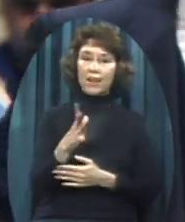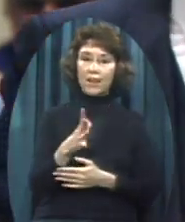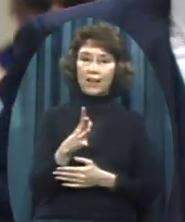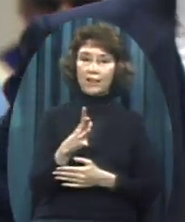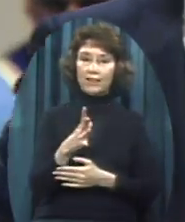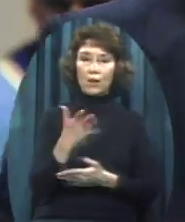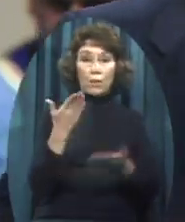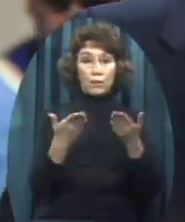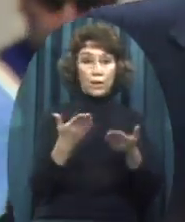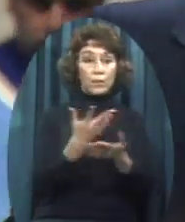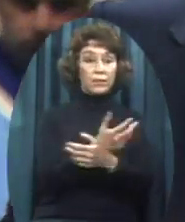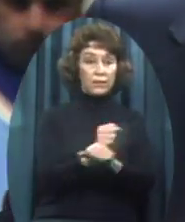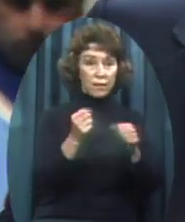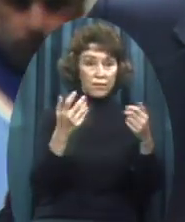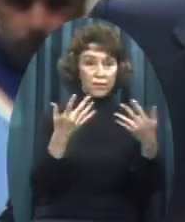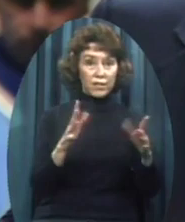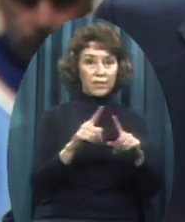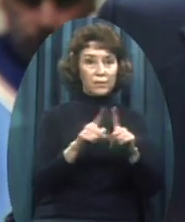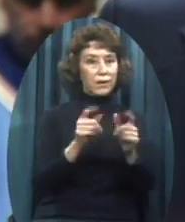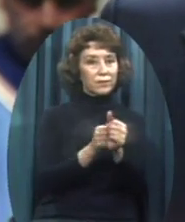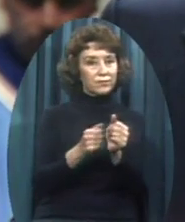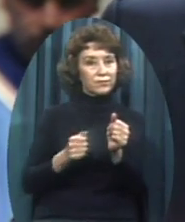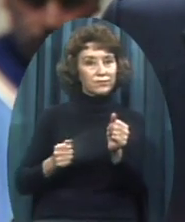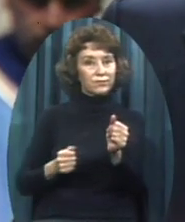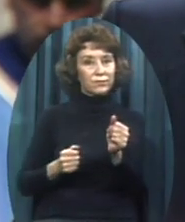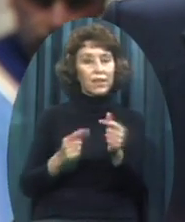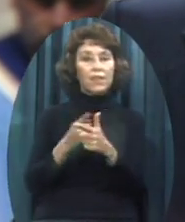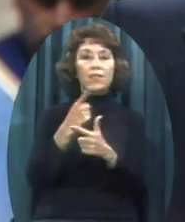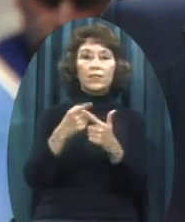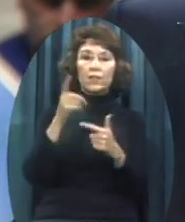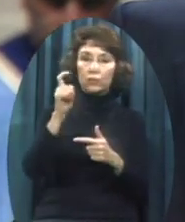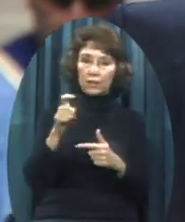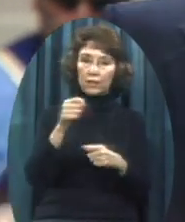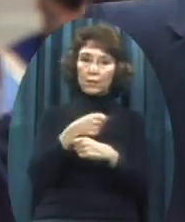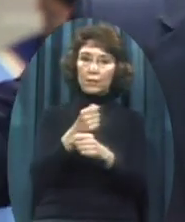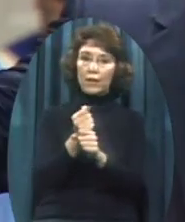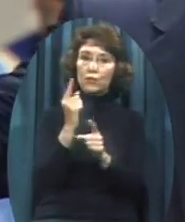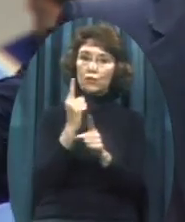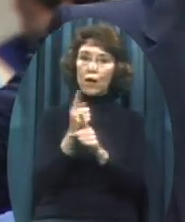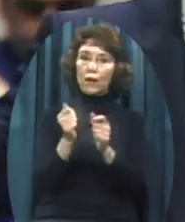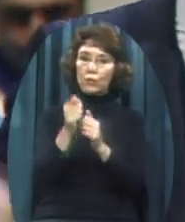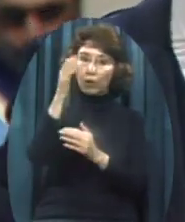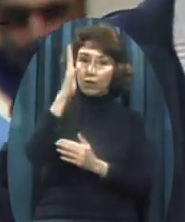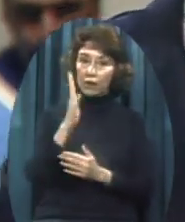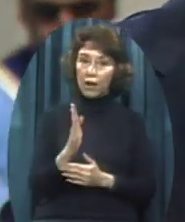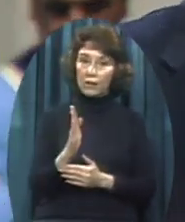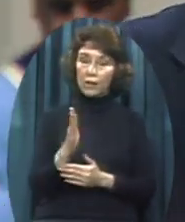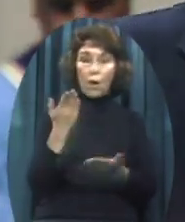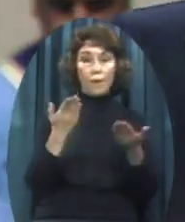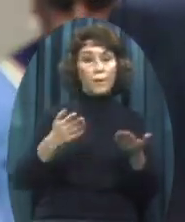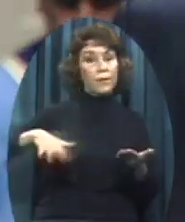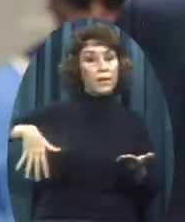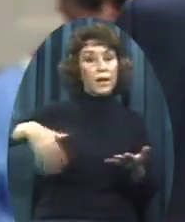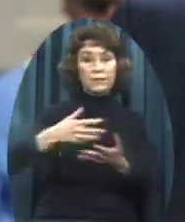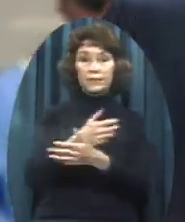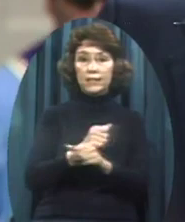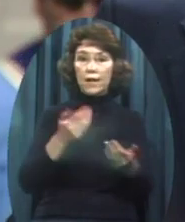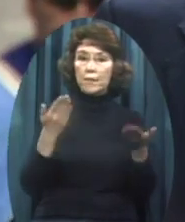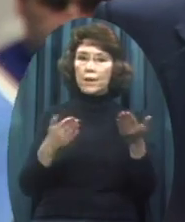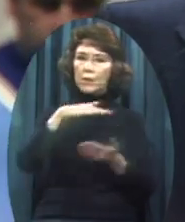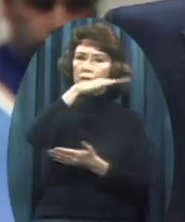Savior, every one of you who needs to rededicate your life to the Lord, everyone who'd like to join the Thomas Road Baptist Church